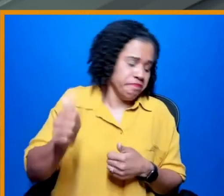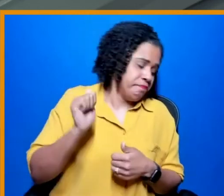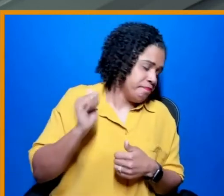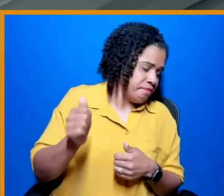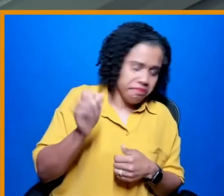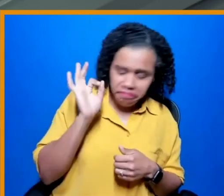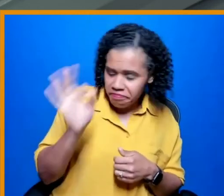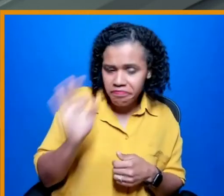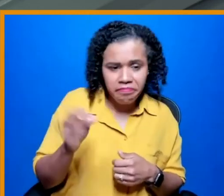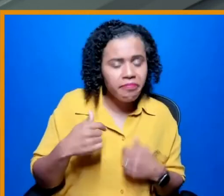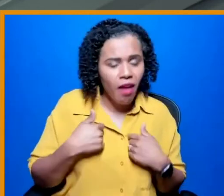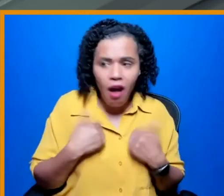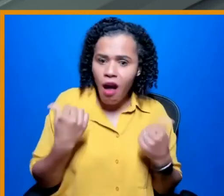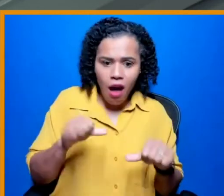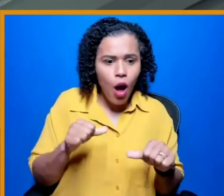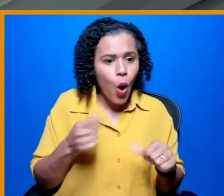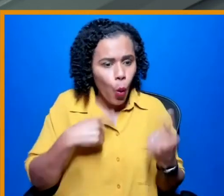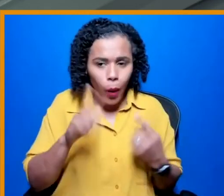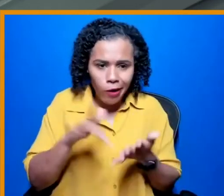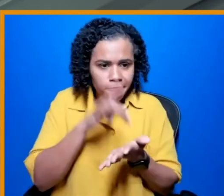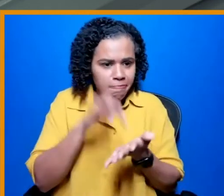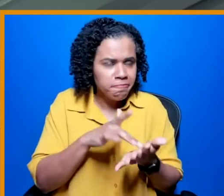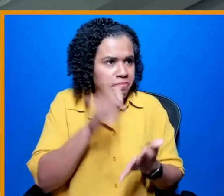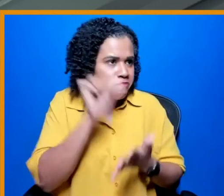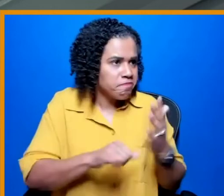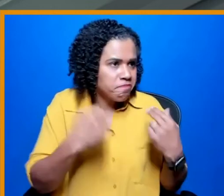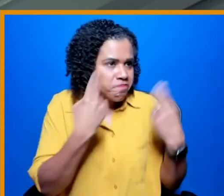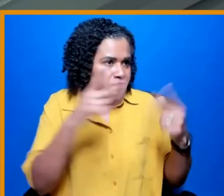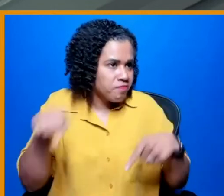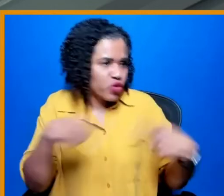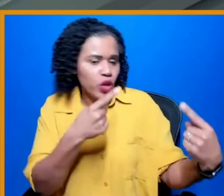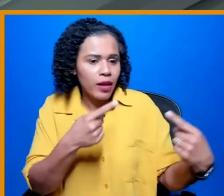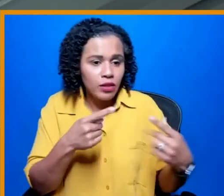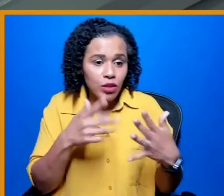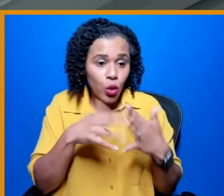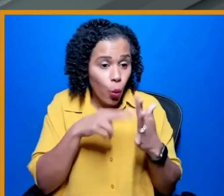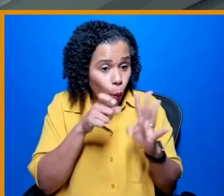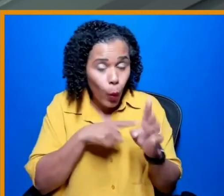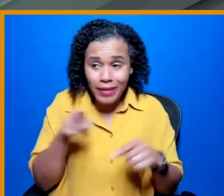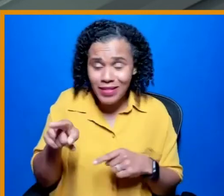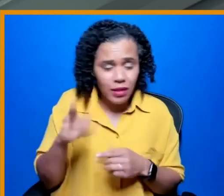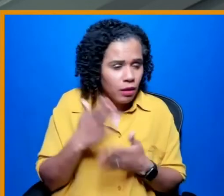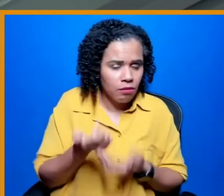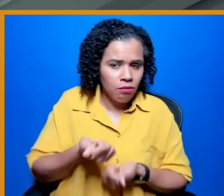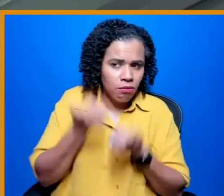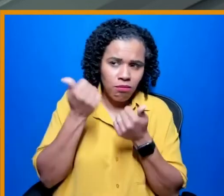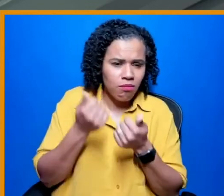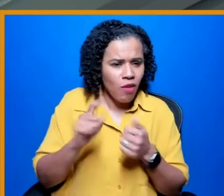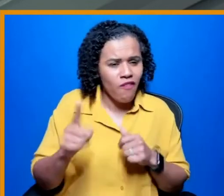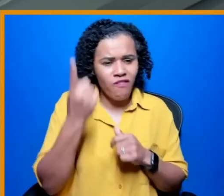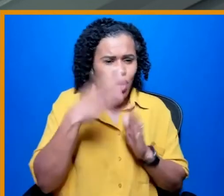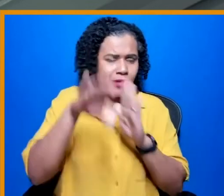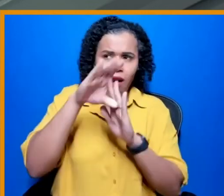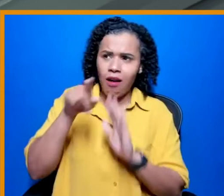put us at the centre of the debate, and it established Wendy as a first-term Parliament colleague, as a beacon